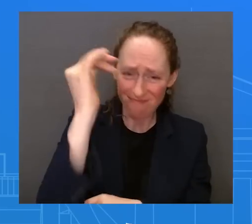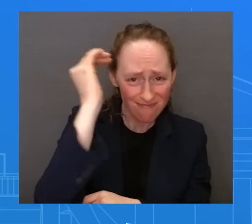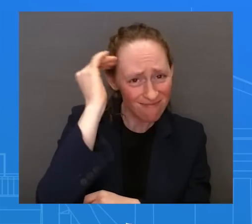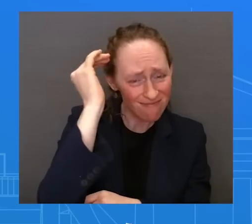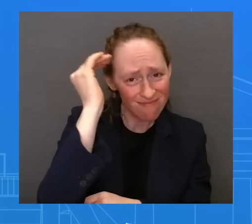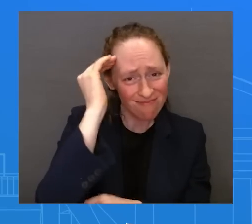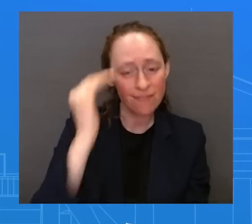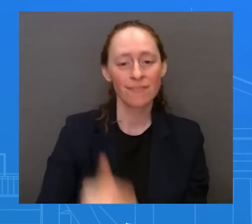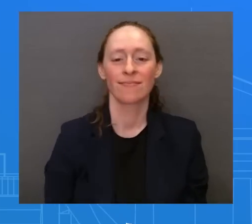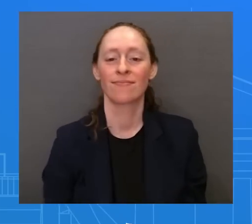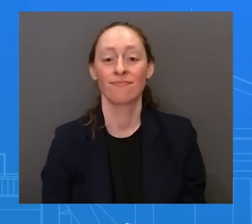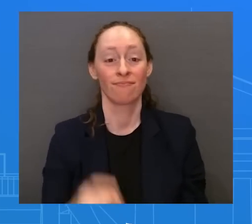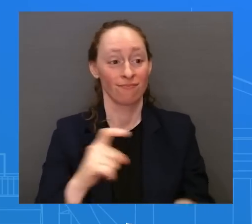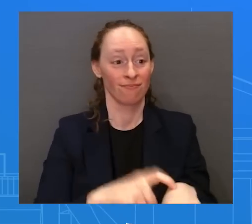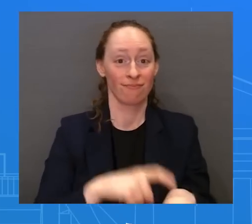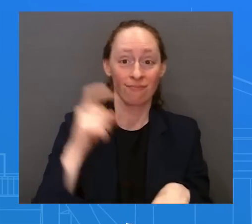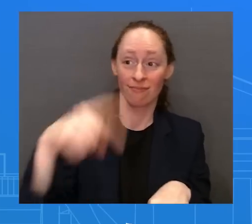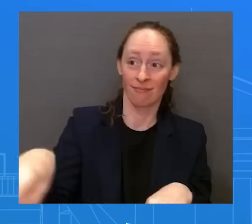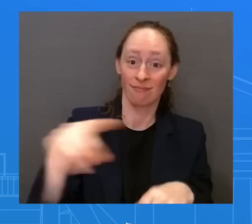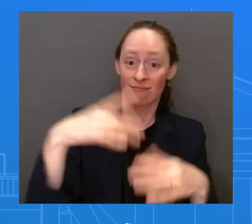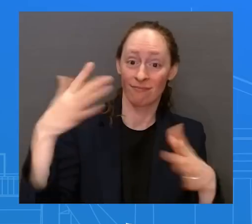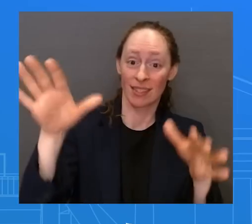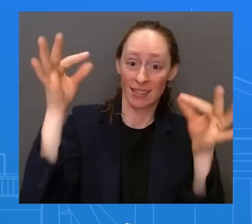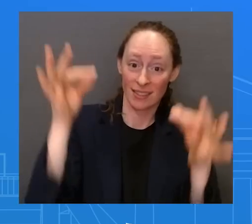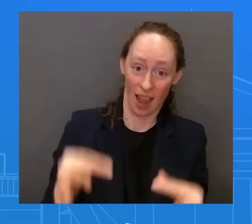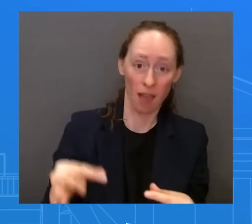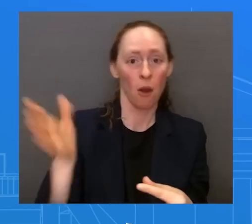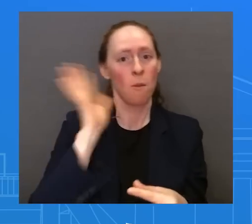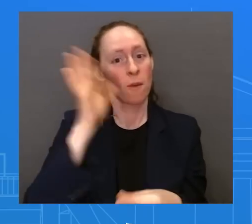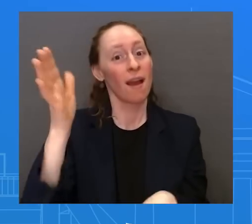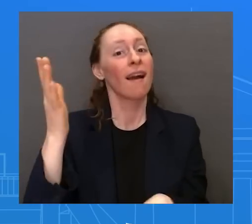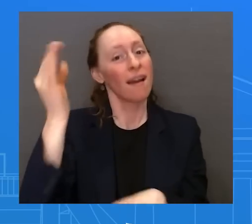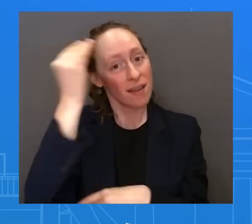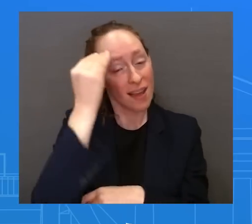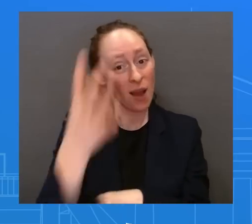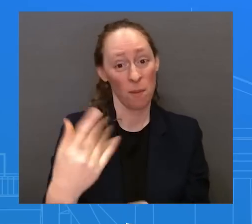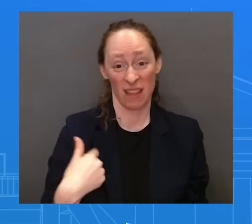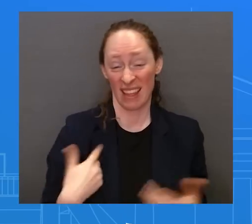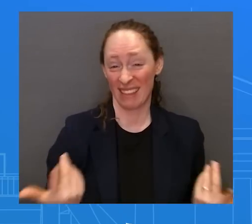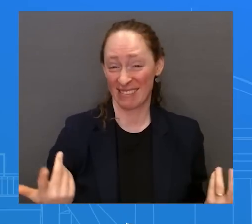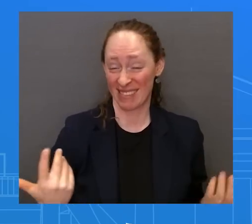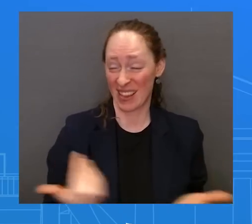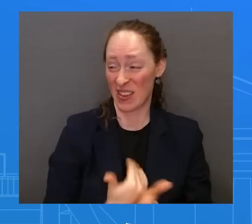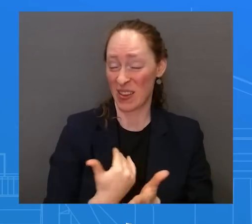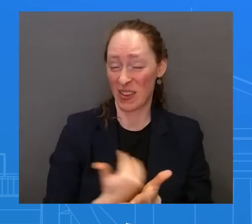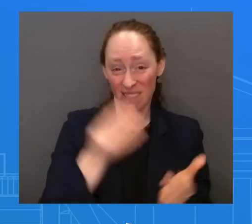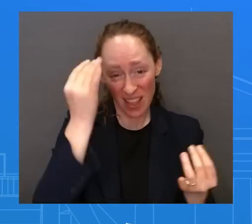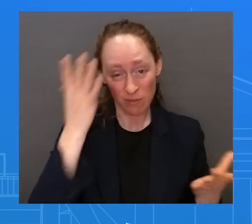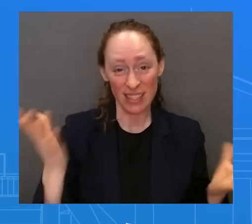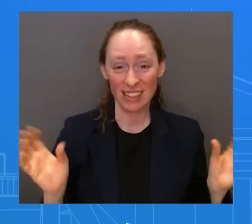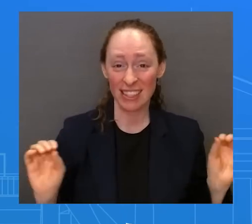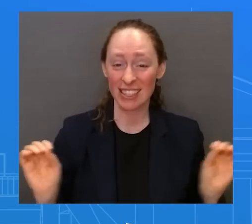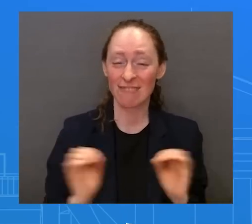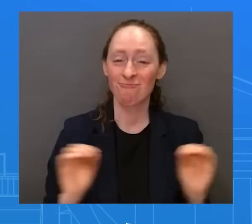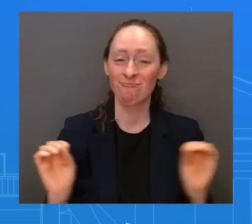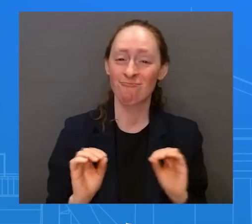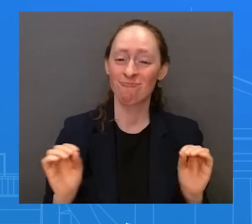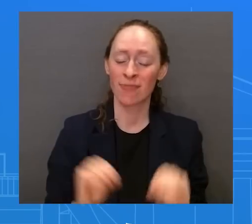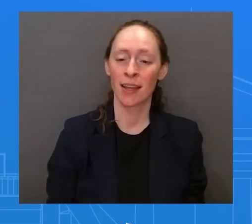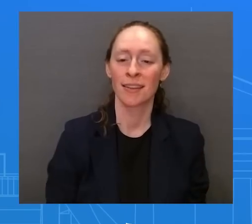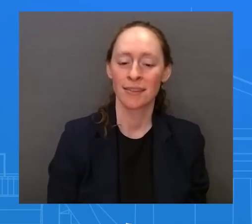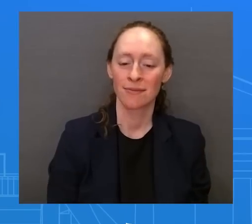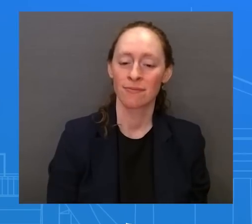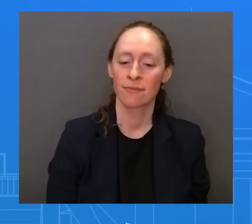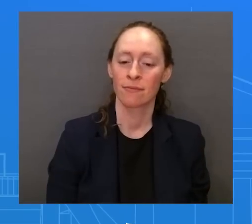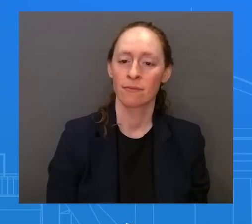decision that is made by the president certainly we will be sharing that I just don't have anything to share at this time called for a Latino